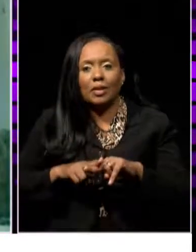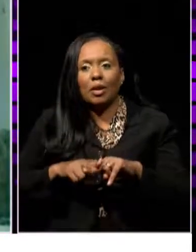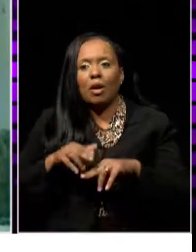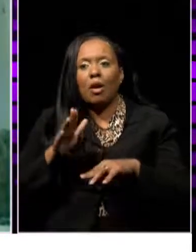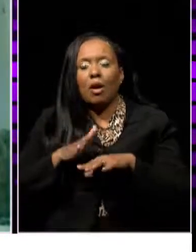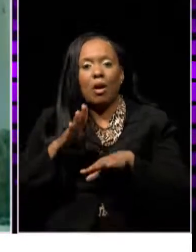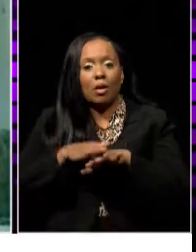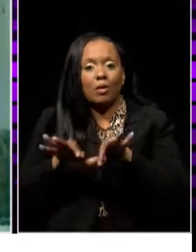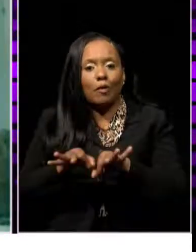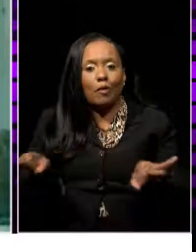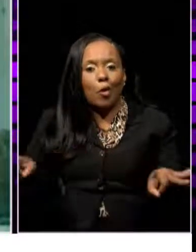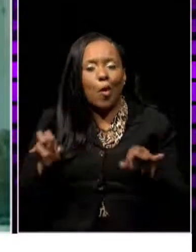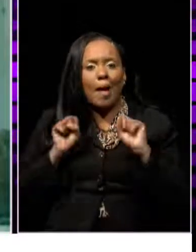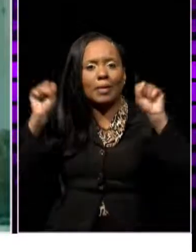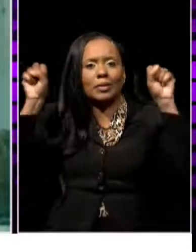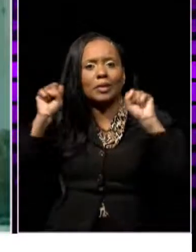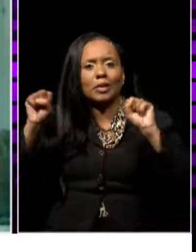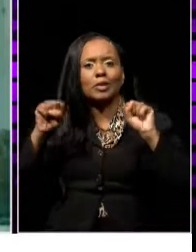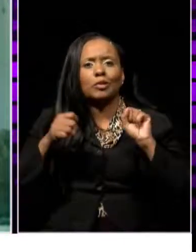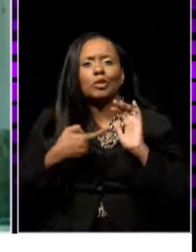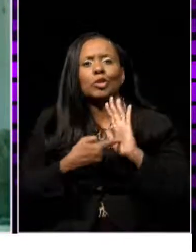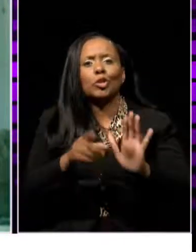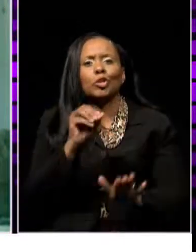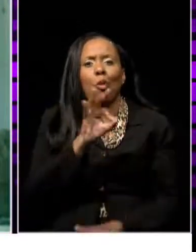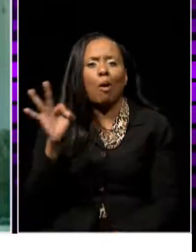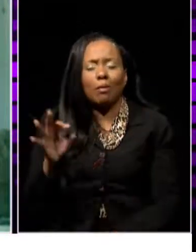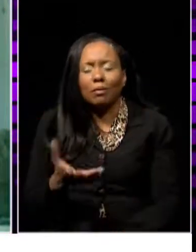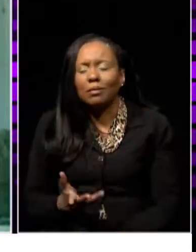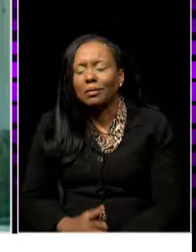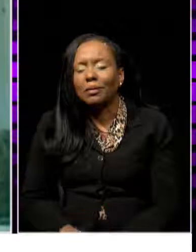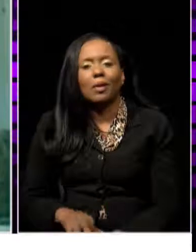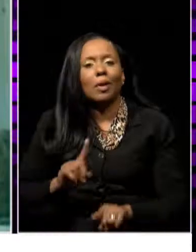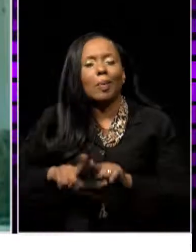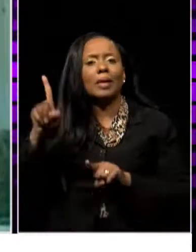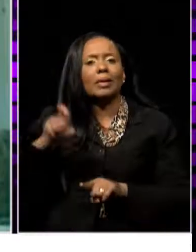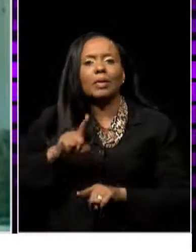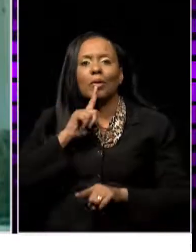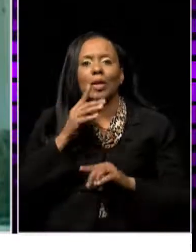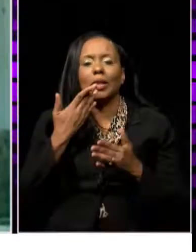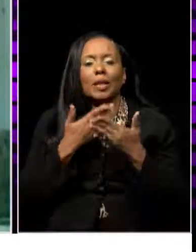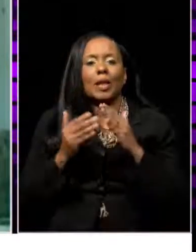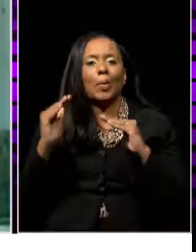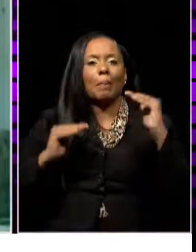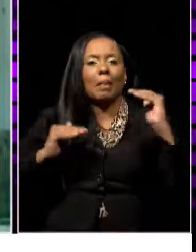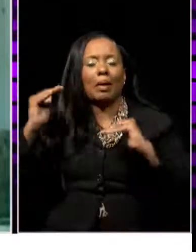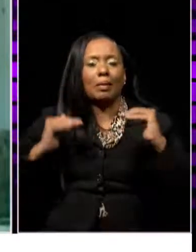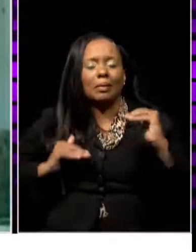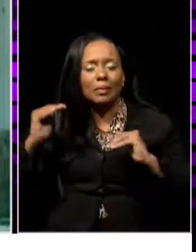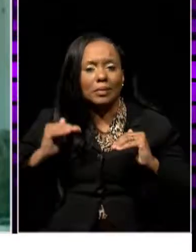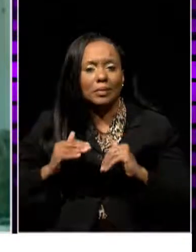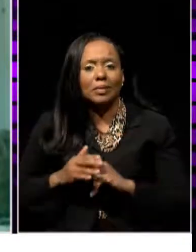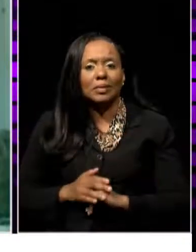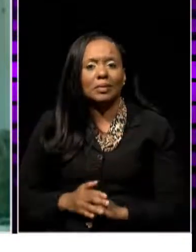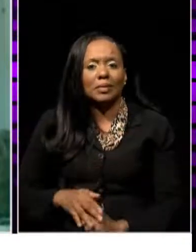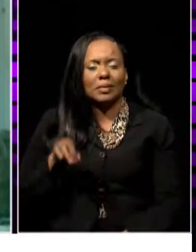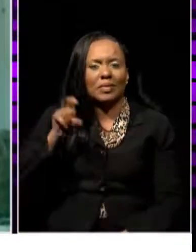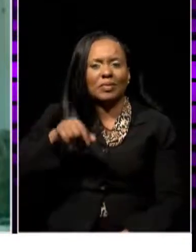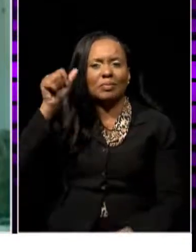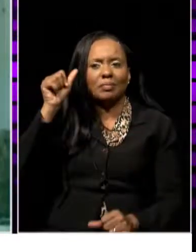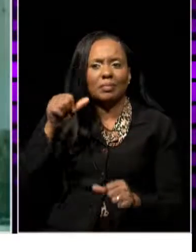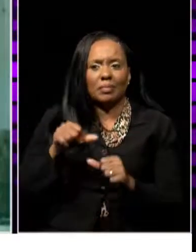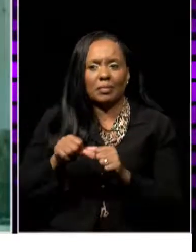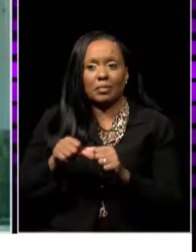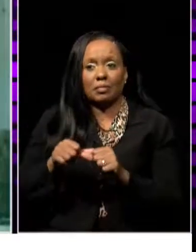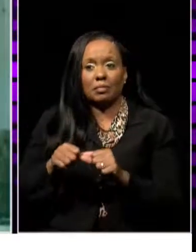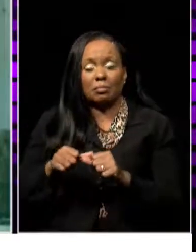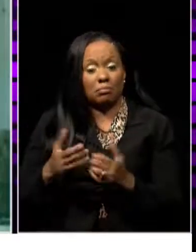kinds of stuff. It is just that we have to strike a balance, and we have to be mindful that this is the age the